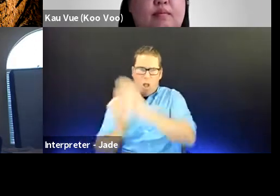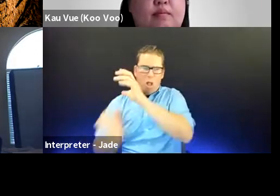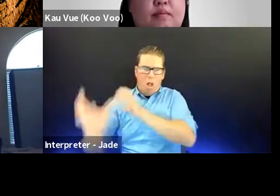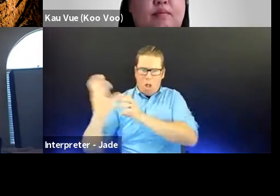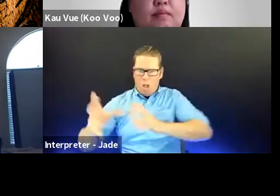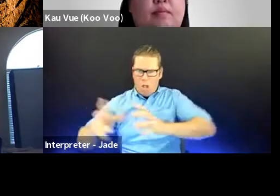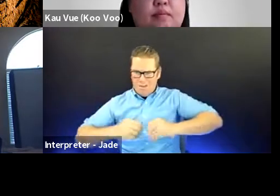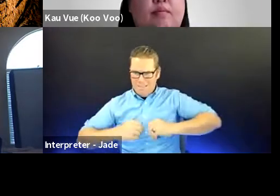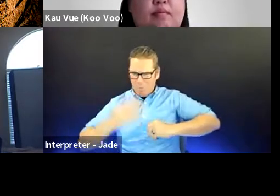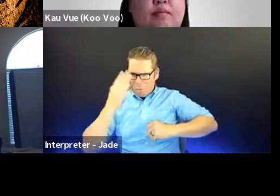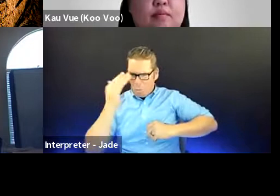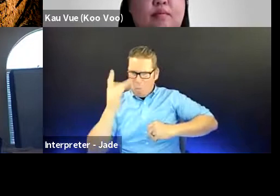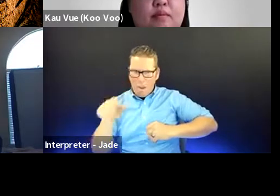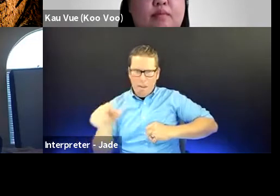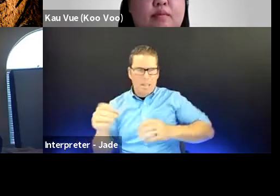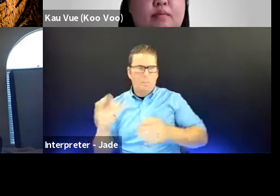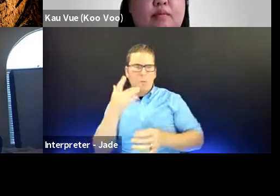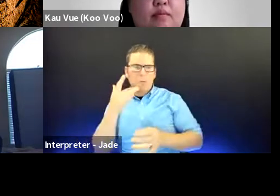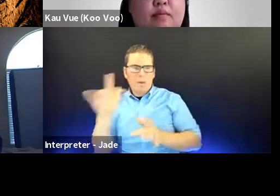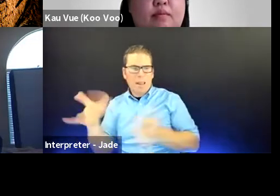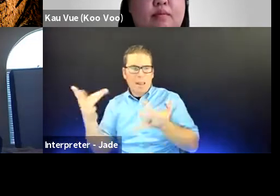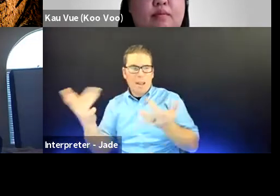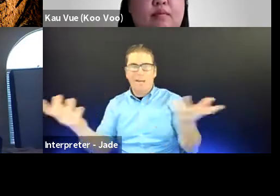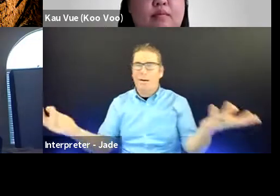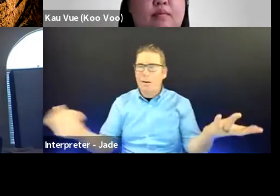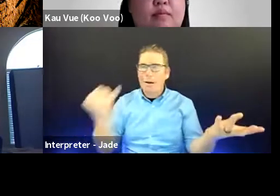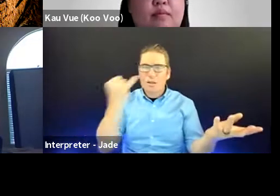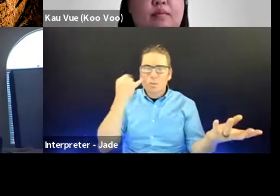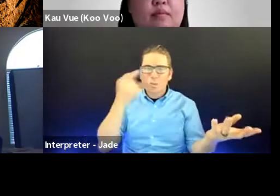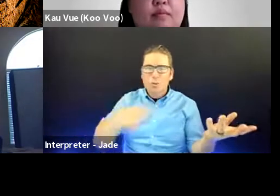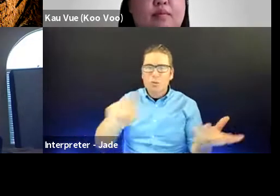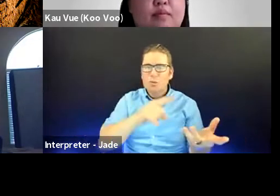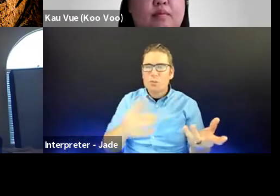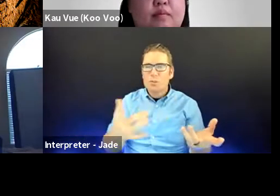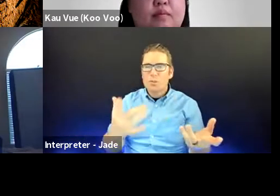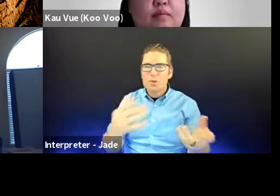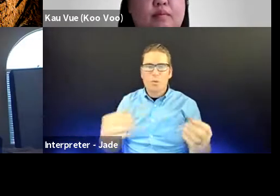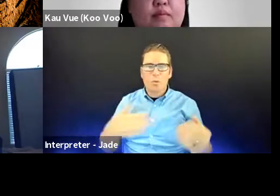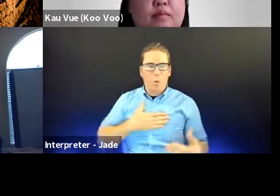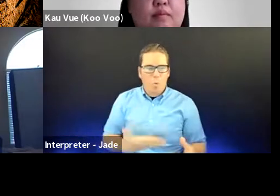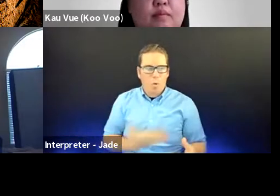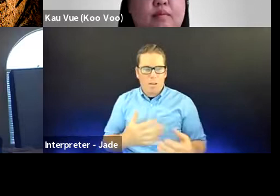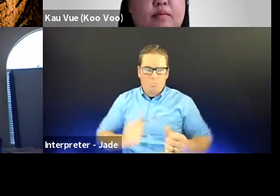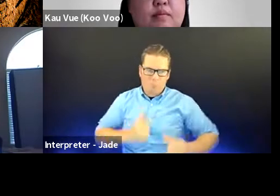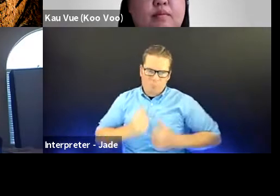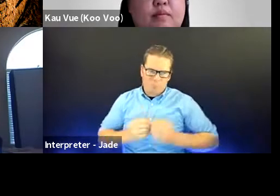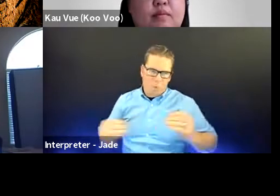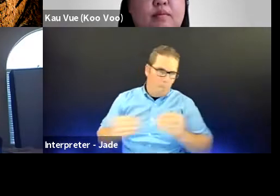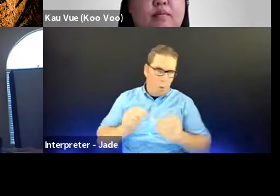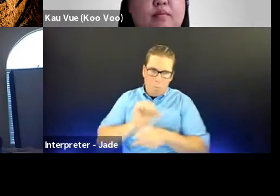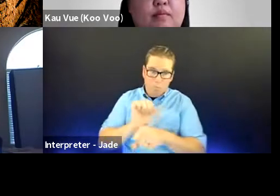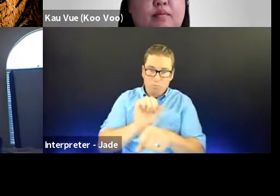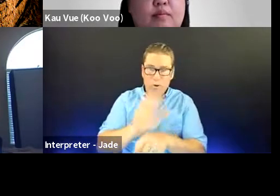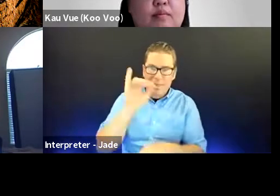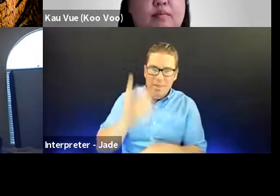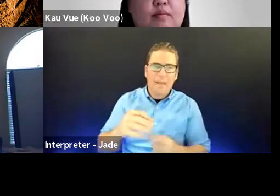be willing to do more and of course take a less traveled path. One of the big, I guess, motivations that I get is a